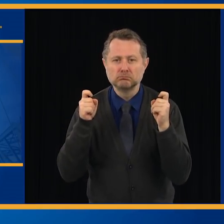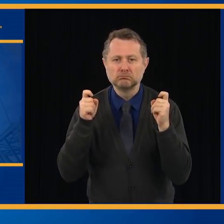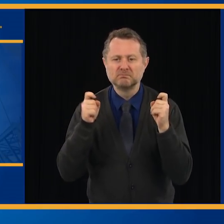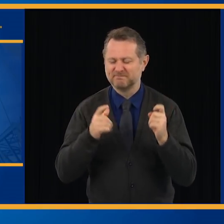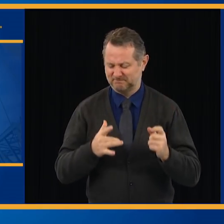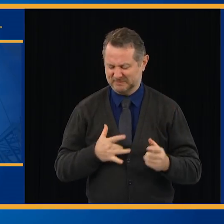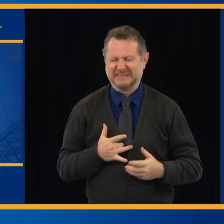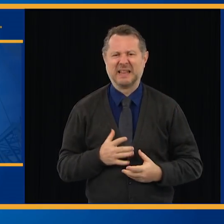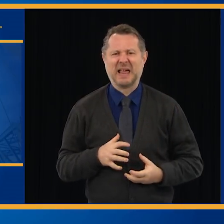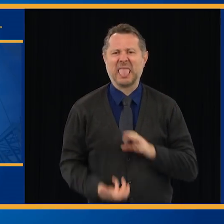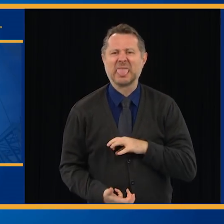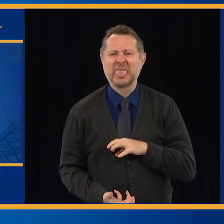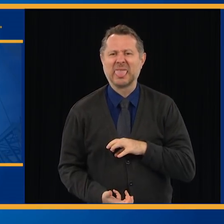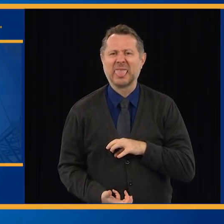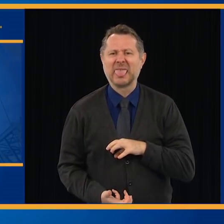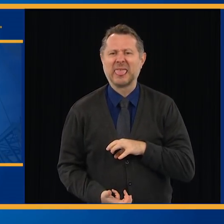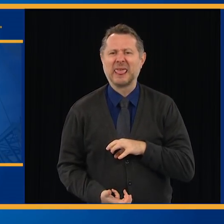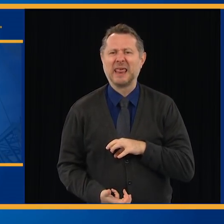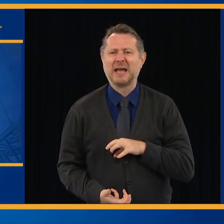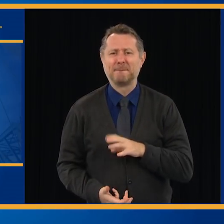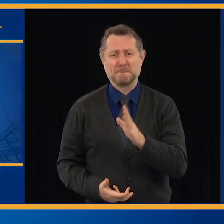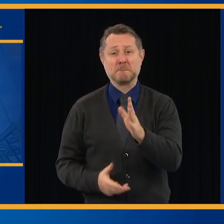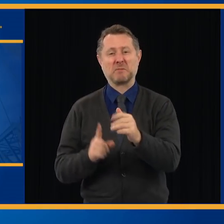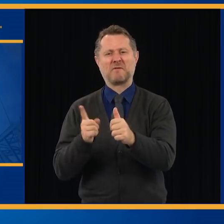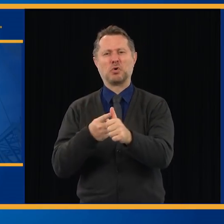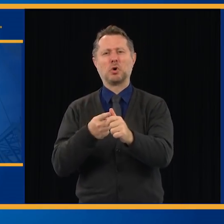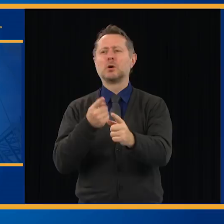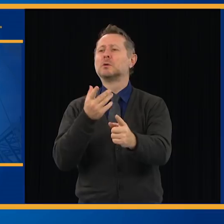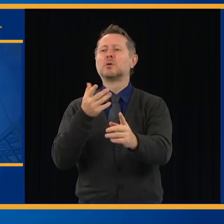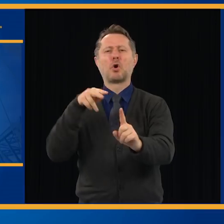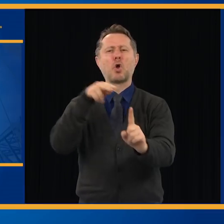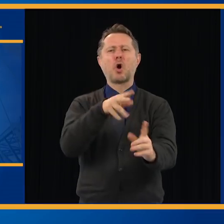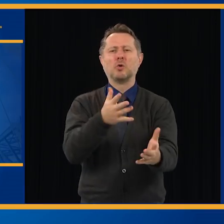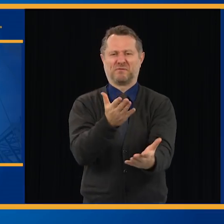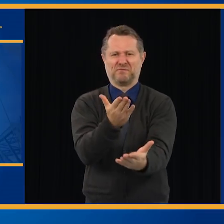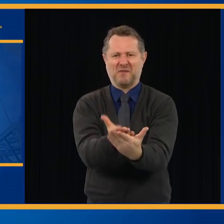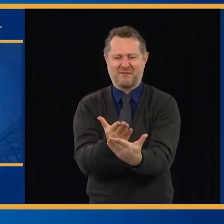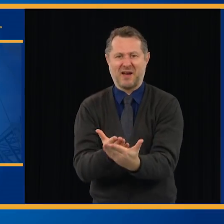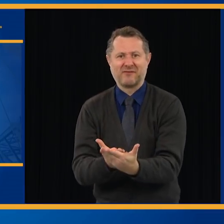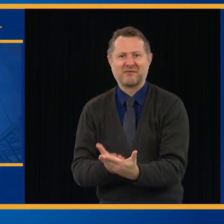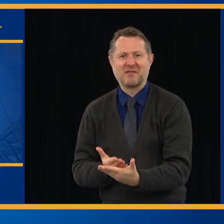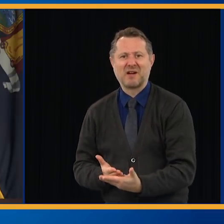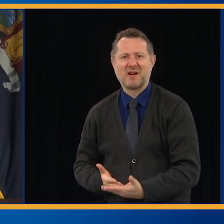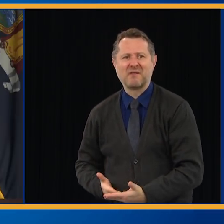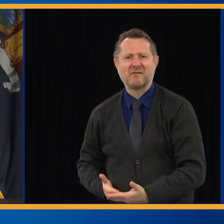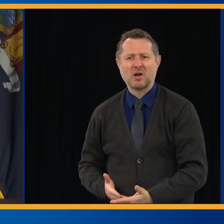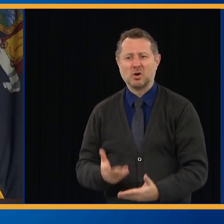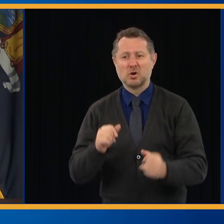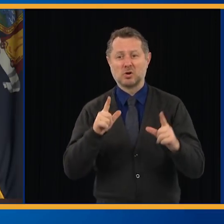First of all, on the facts, it's not even close to right.